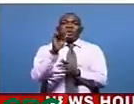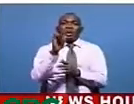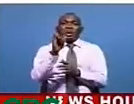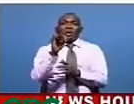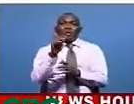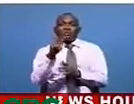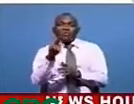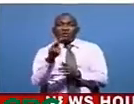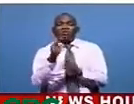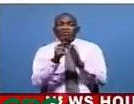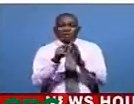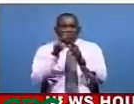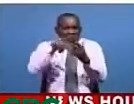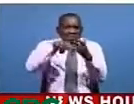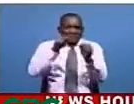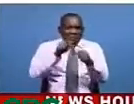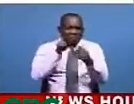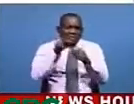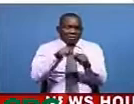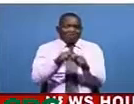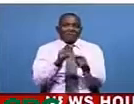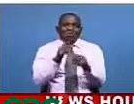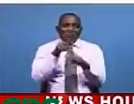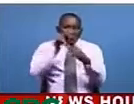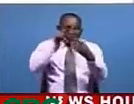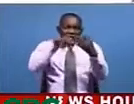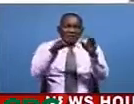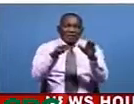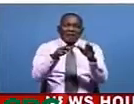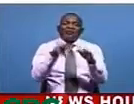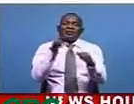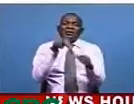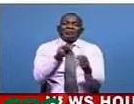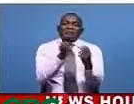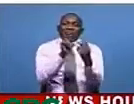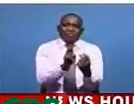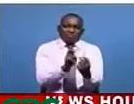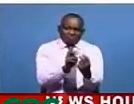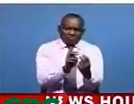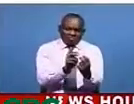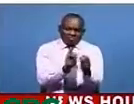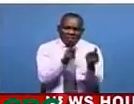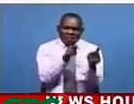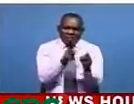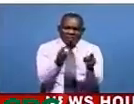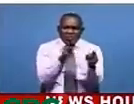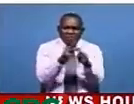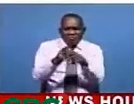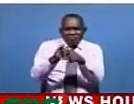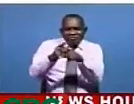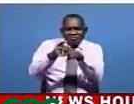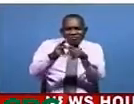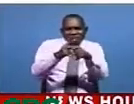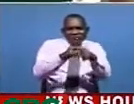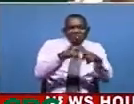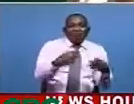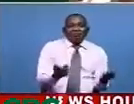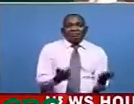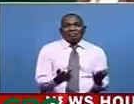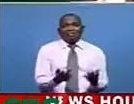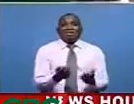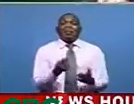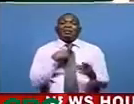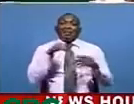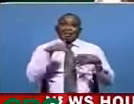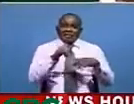anything you want there. But sometimes, after all that, you need that hand-on experience. I'm